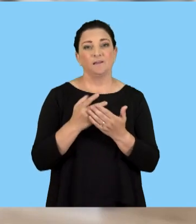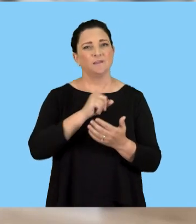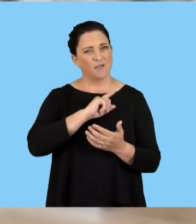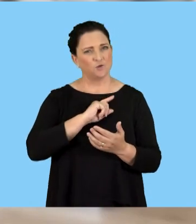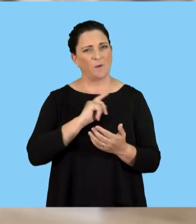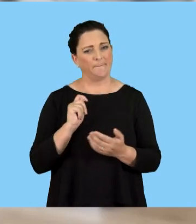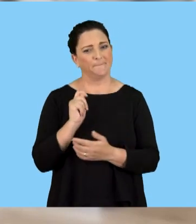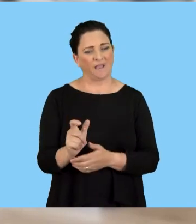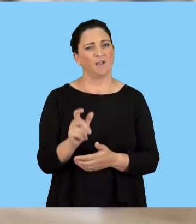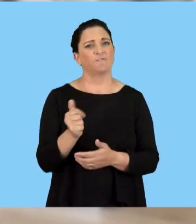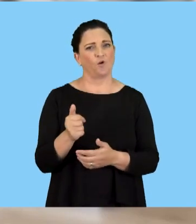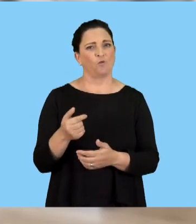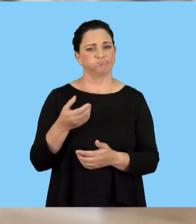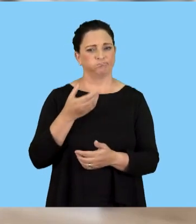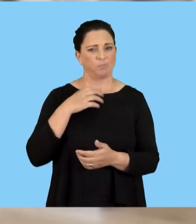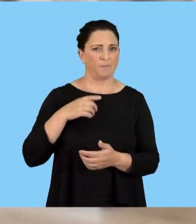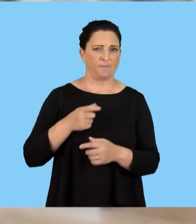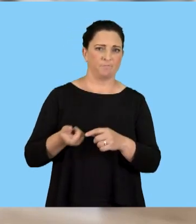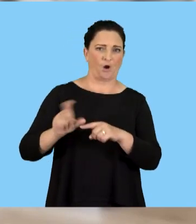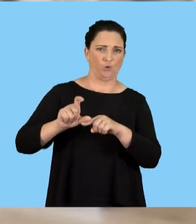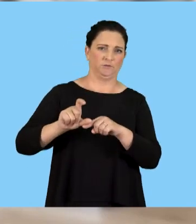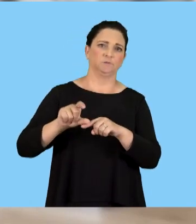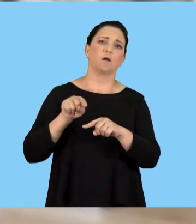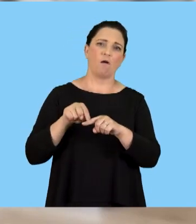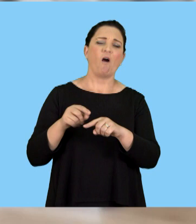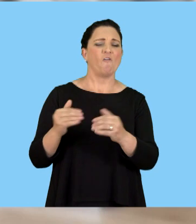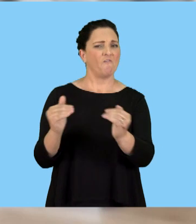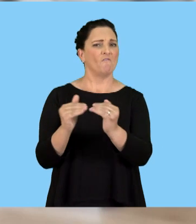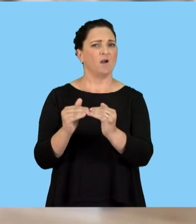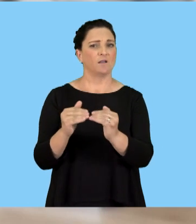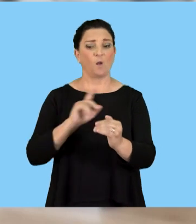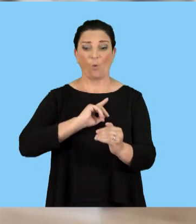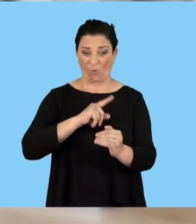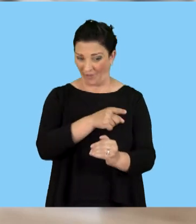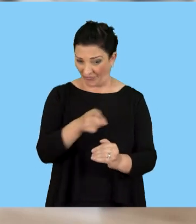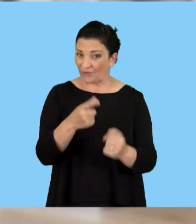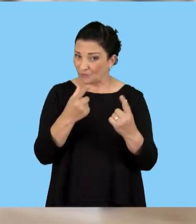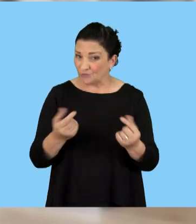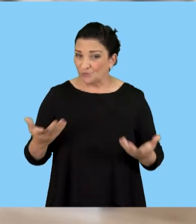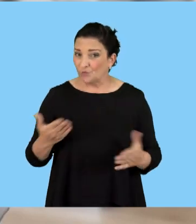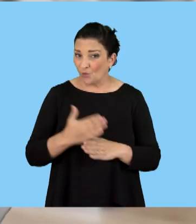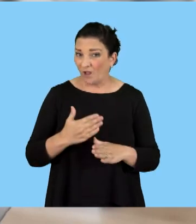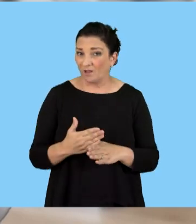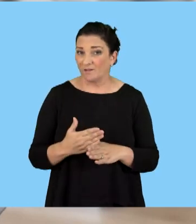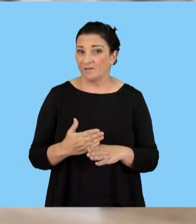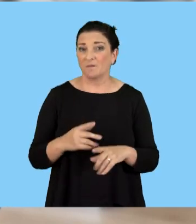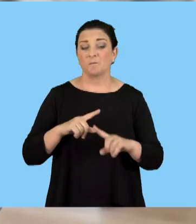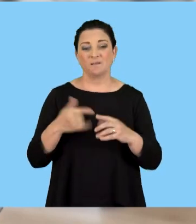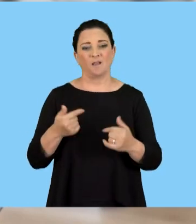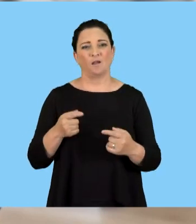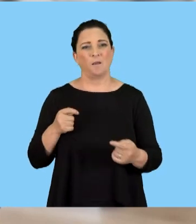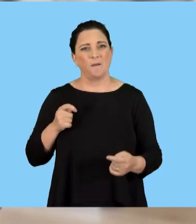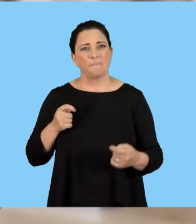their workers fair bonuses, which are in line with what they do. And this is